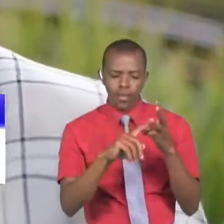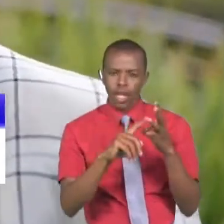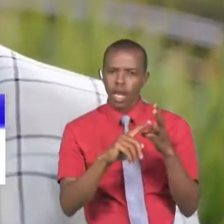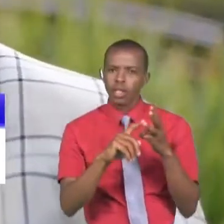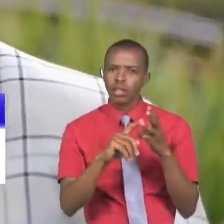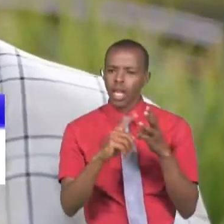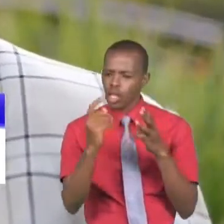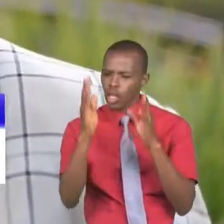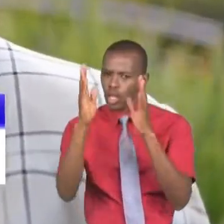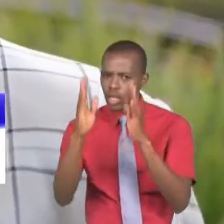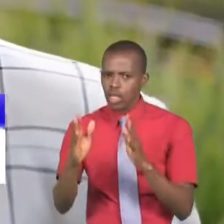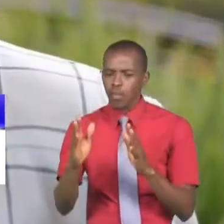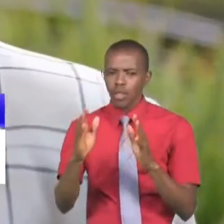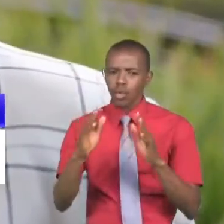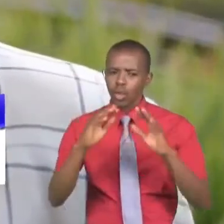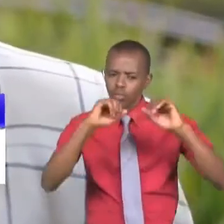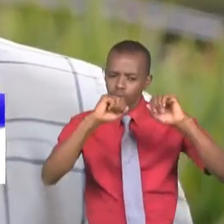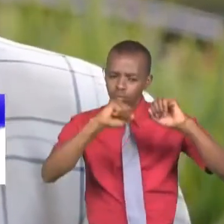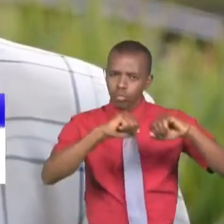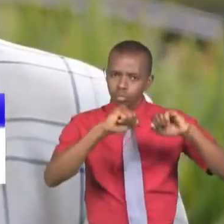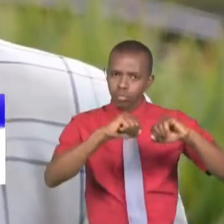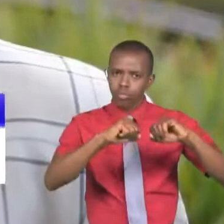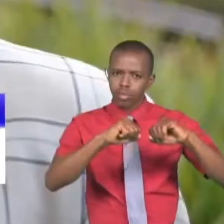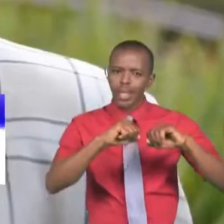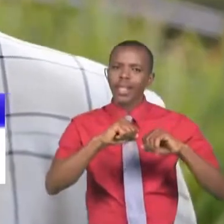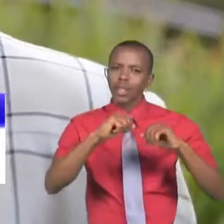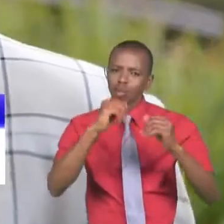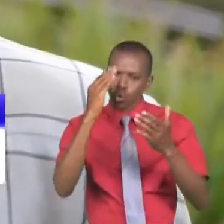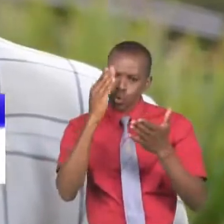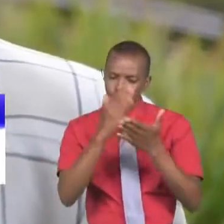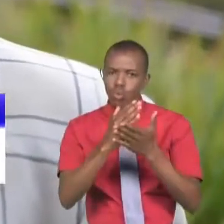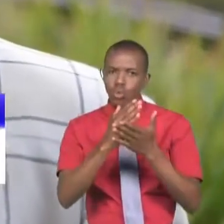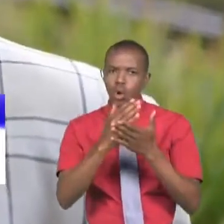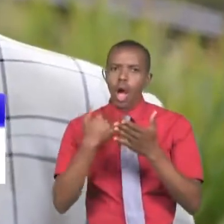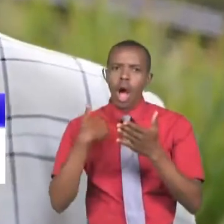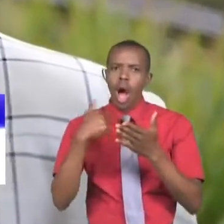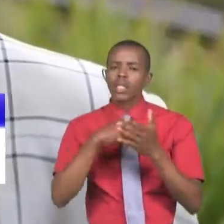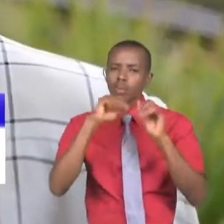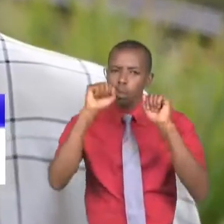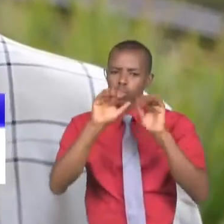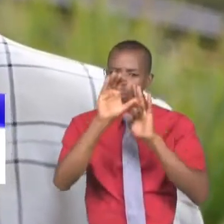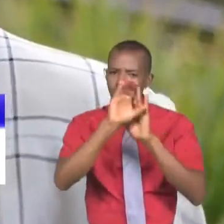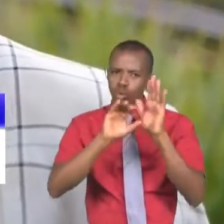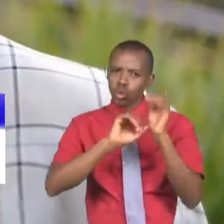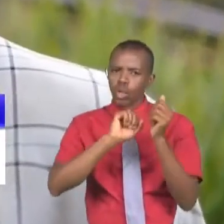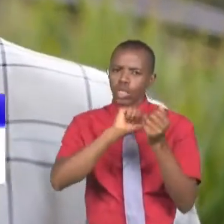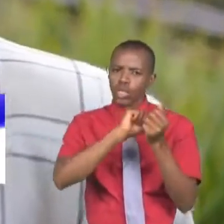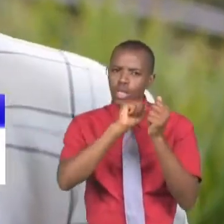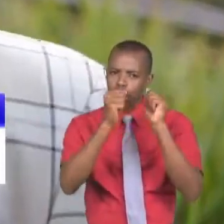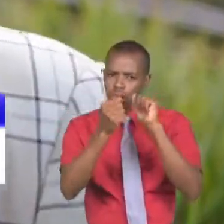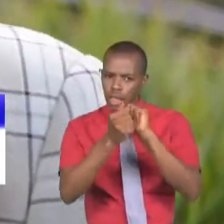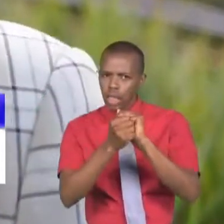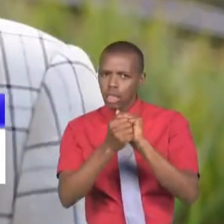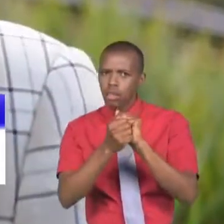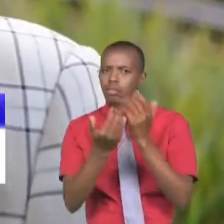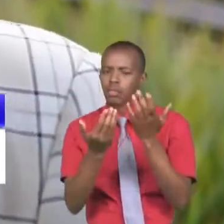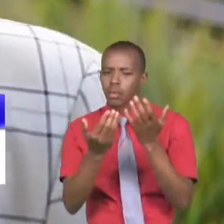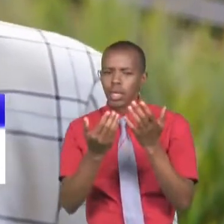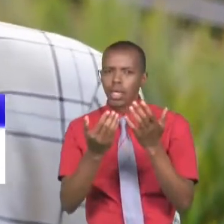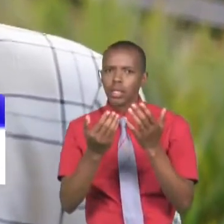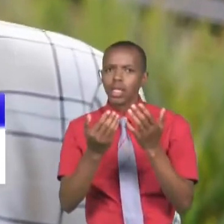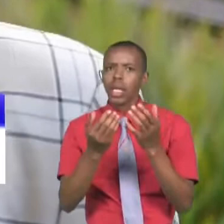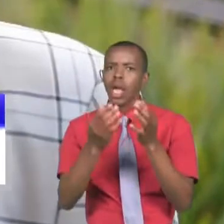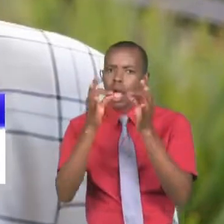seems to be in consensus that yes, we can review the Constitution, whether or not this is a time to do